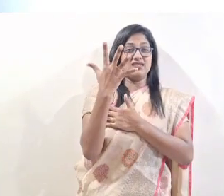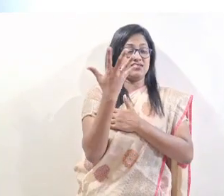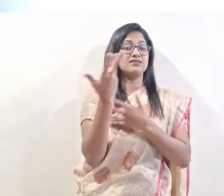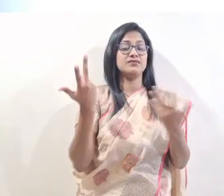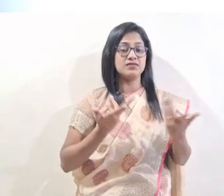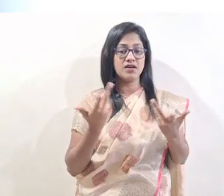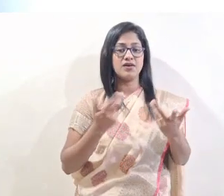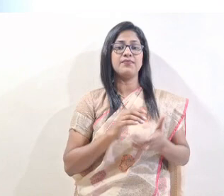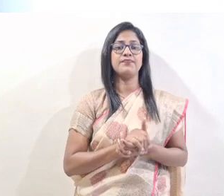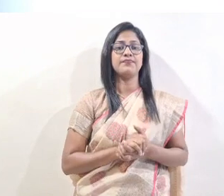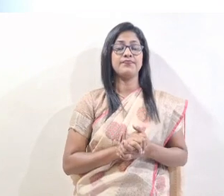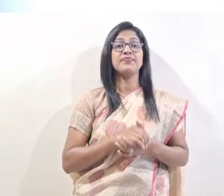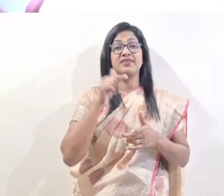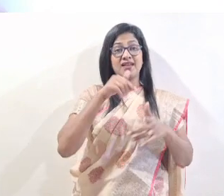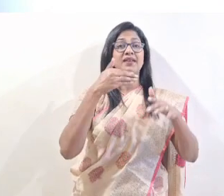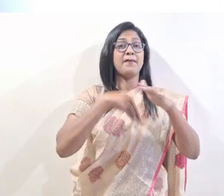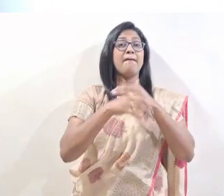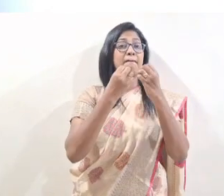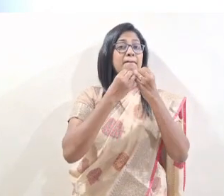many